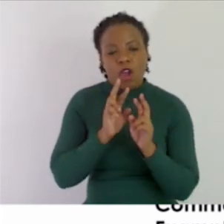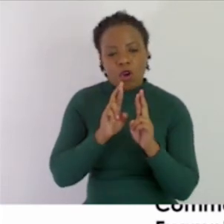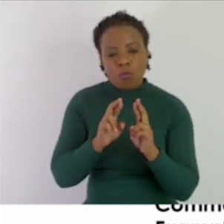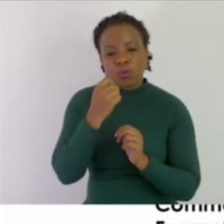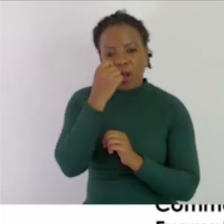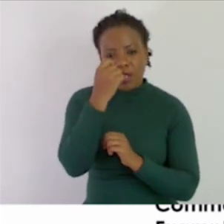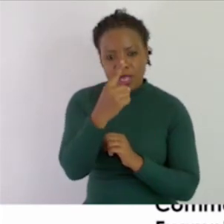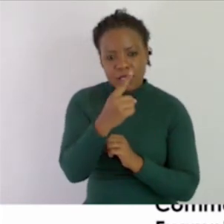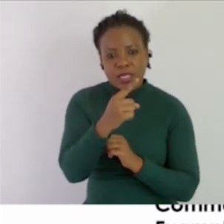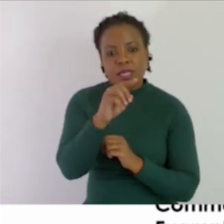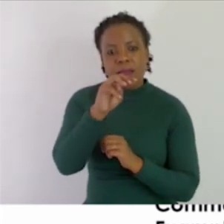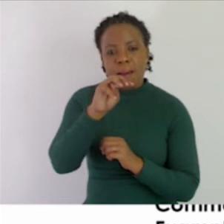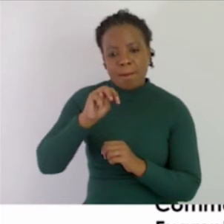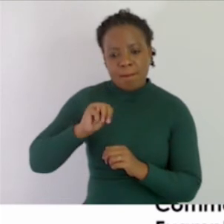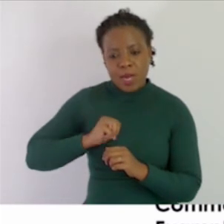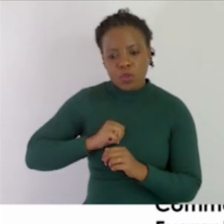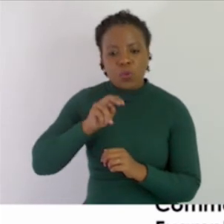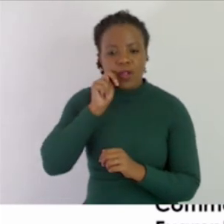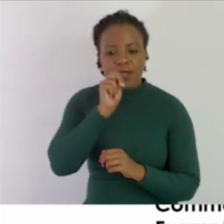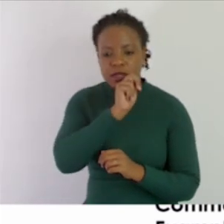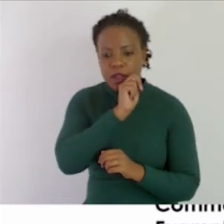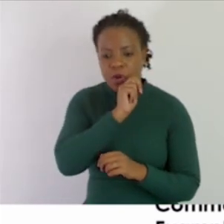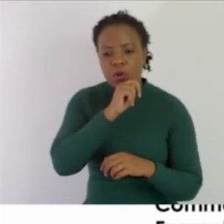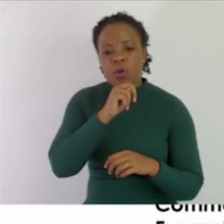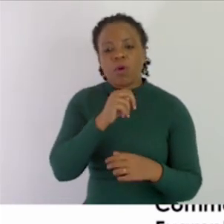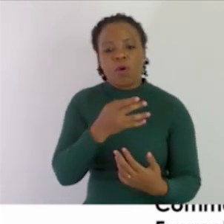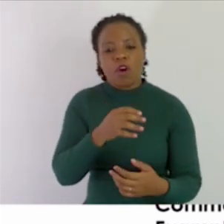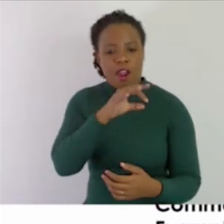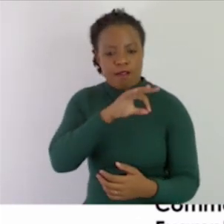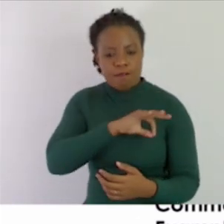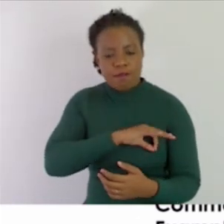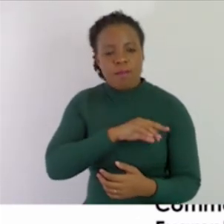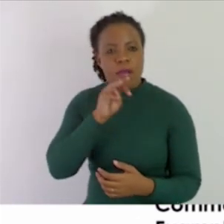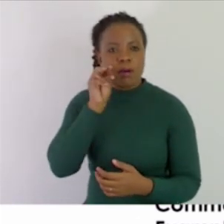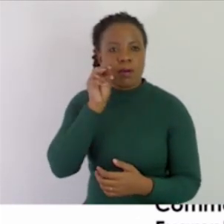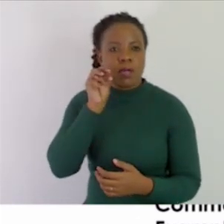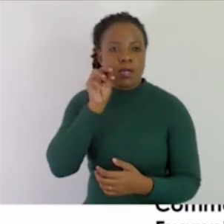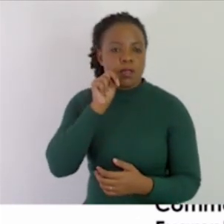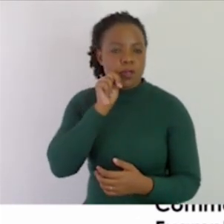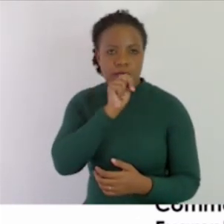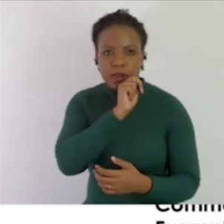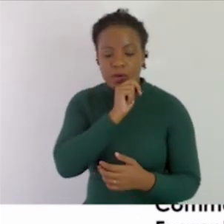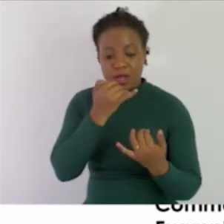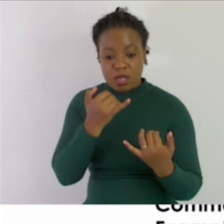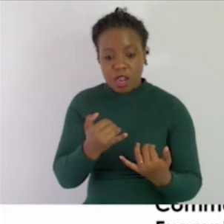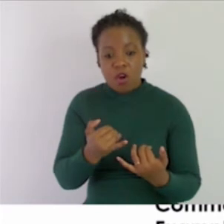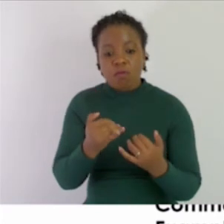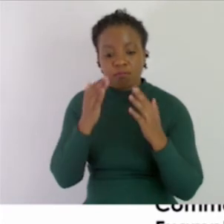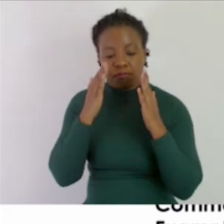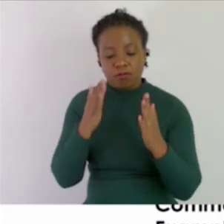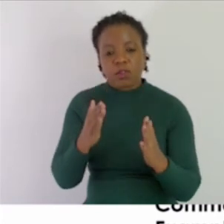feminine nouns. Let's go on to, still on page 3, let's go on to diminutives